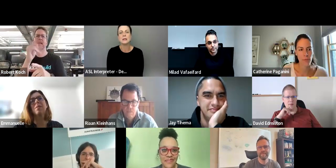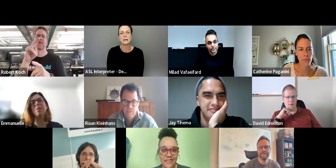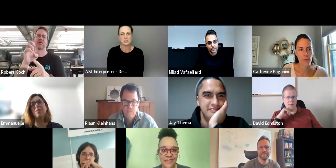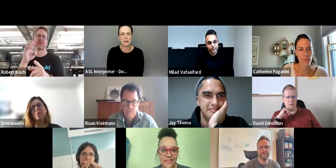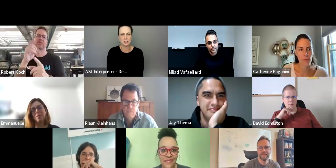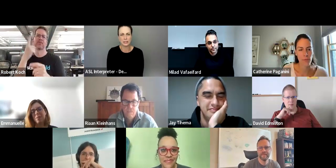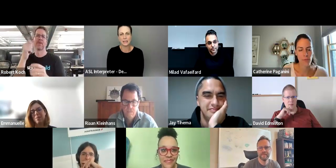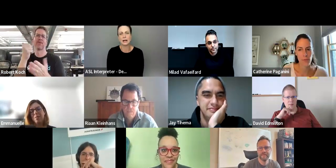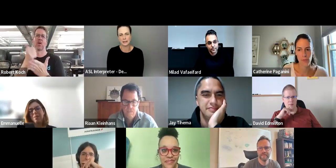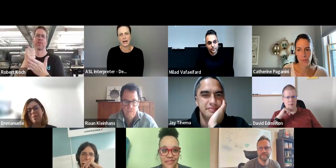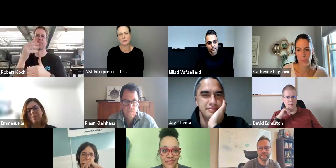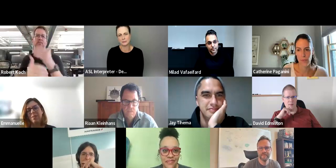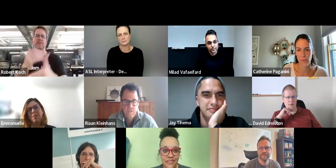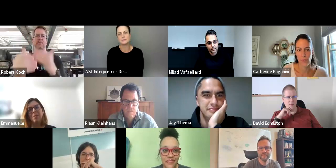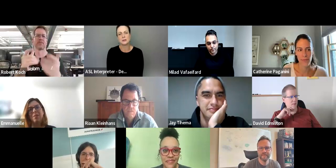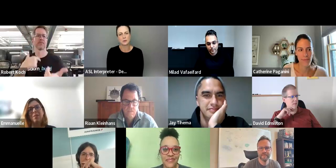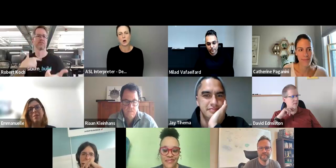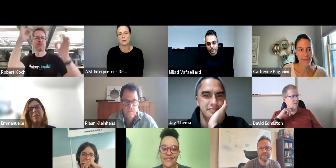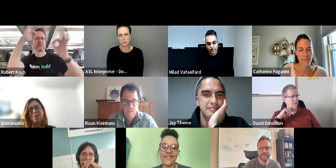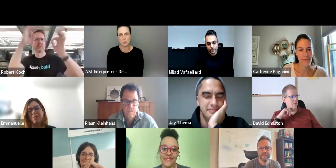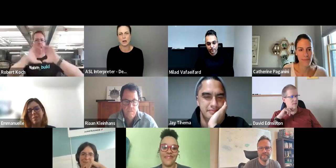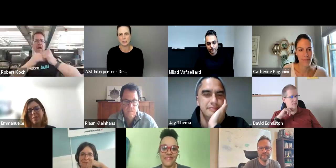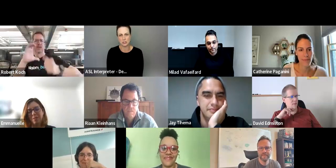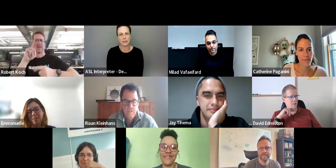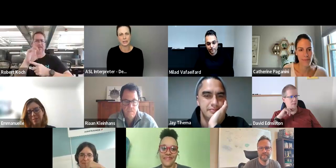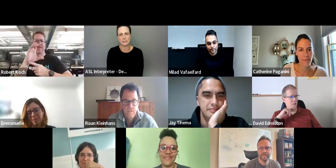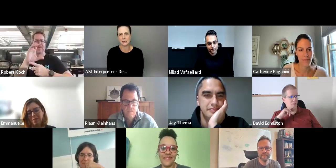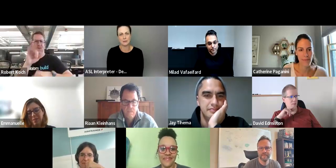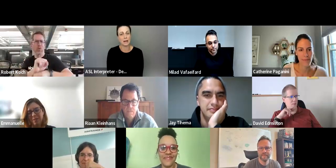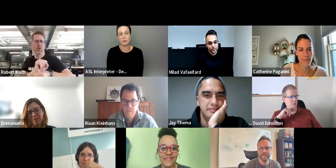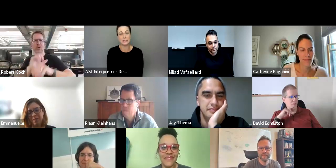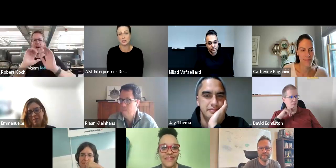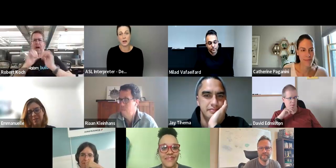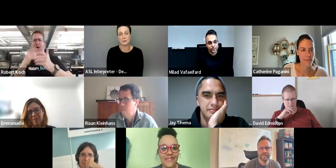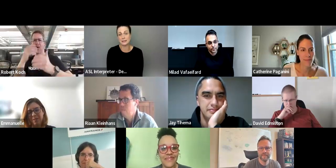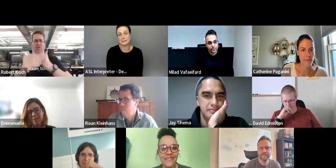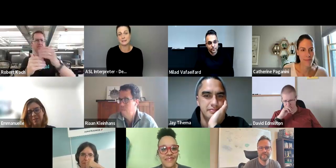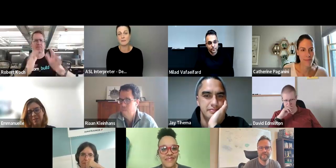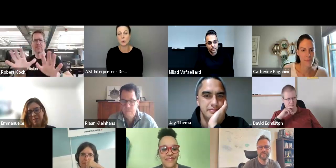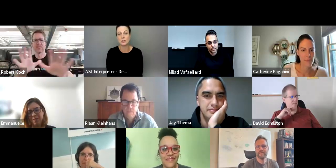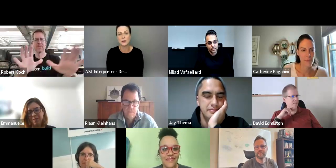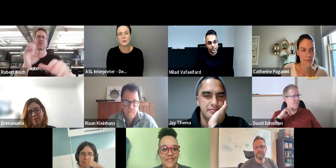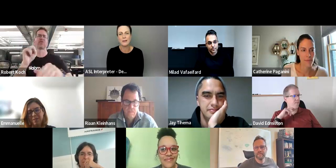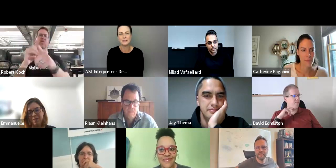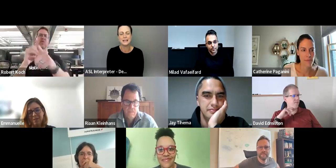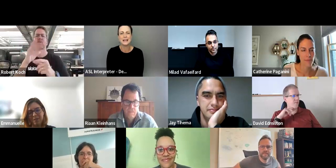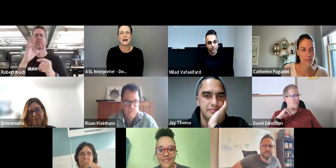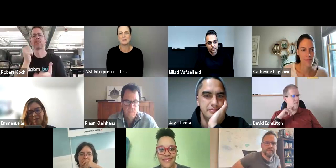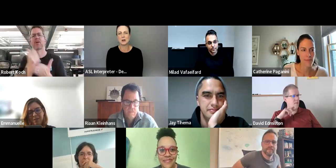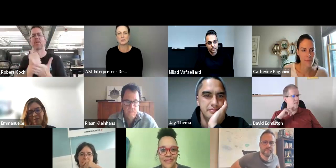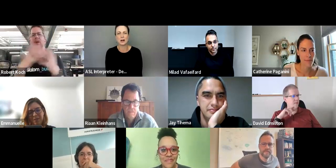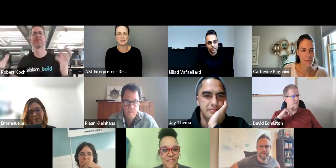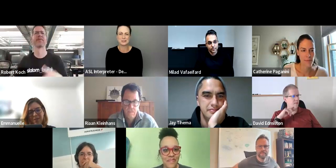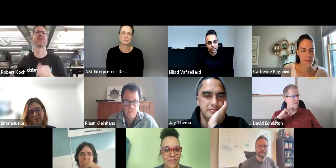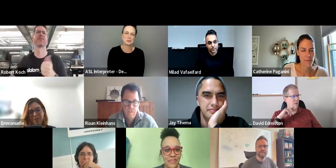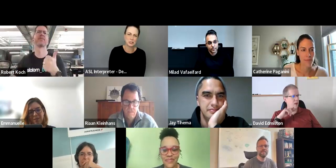well, especially Catherine for helping so much. And I really didn't know how CNCF worked very well, and